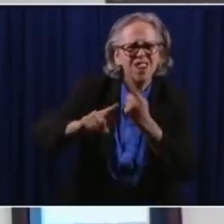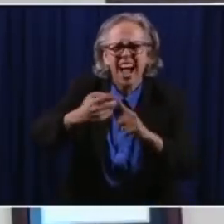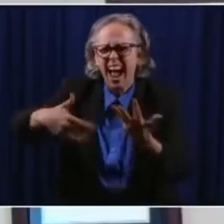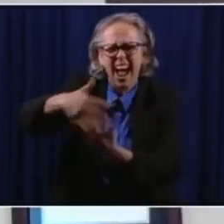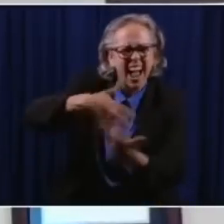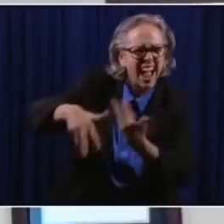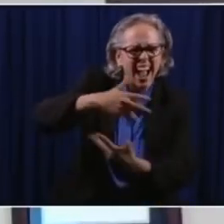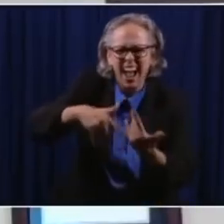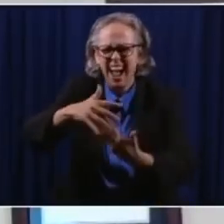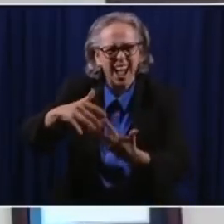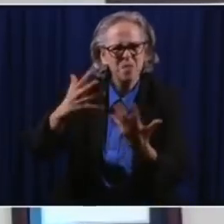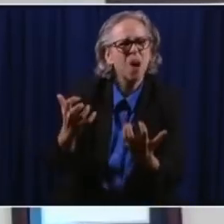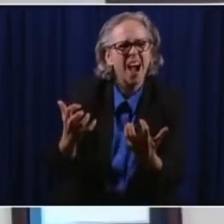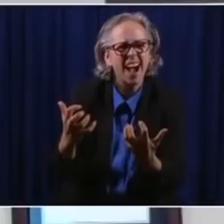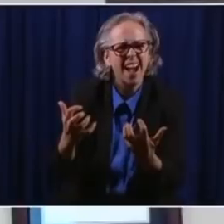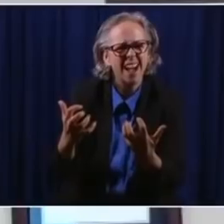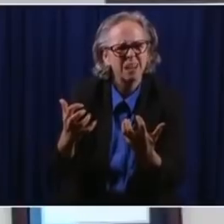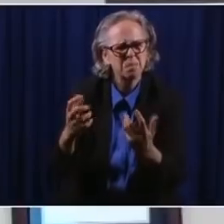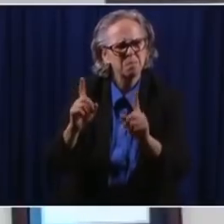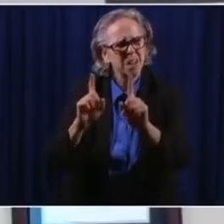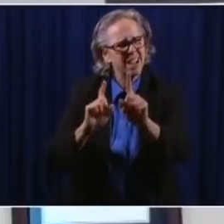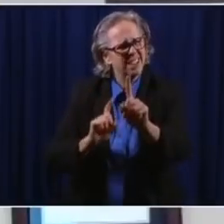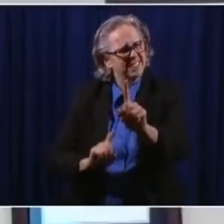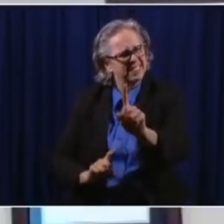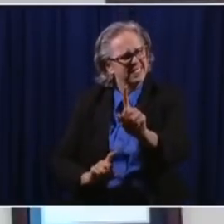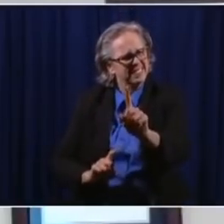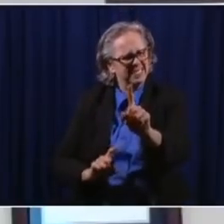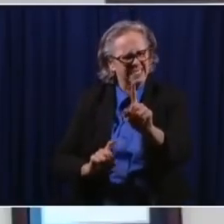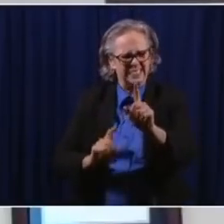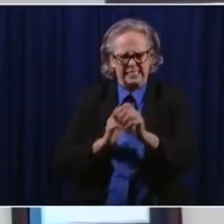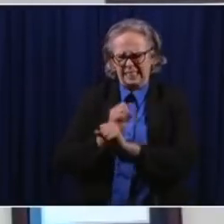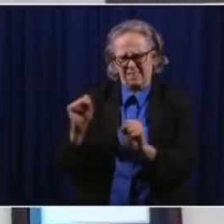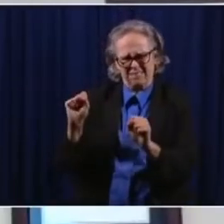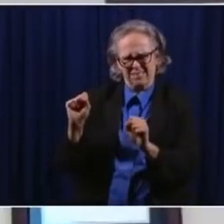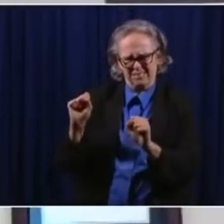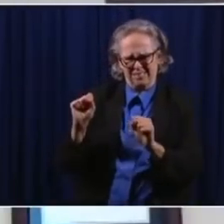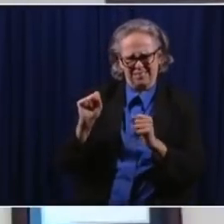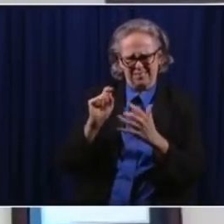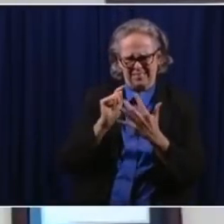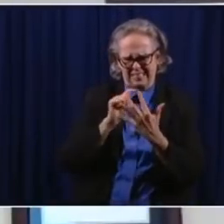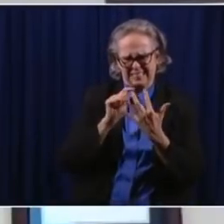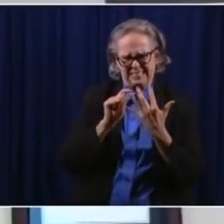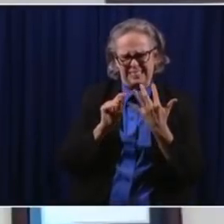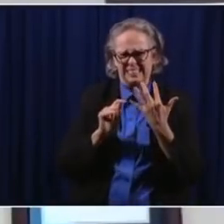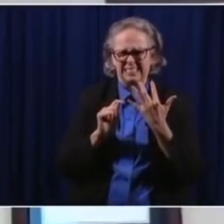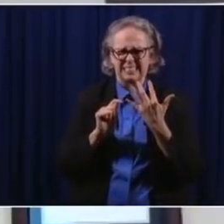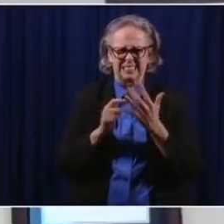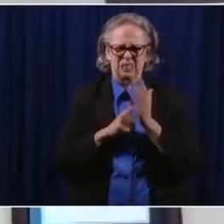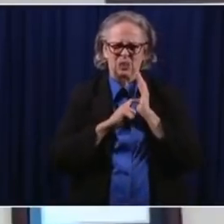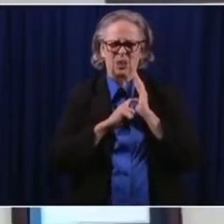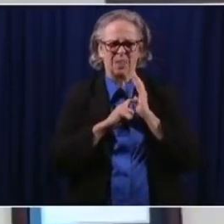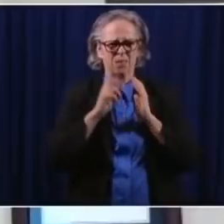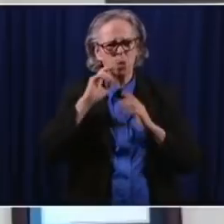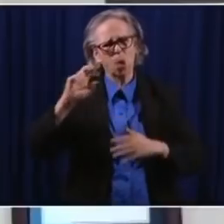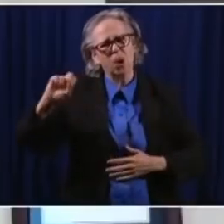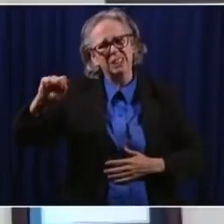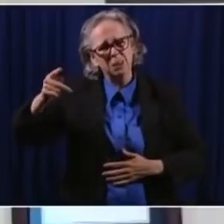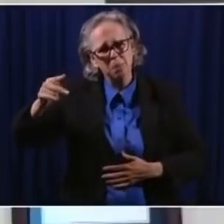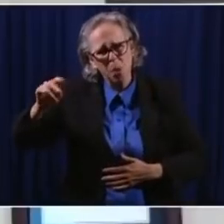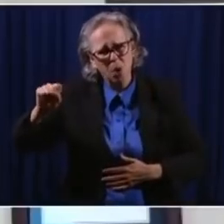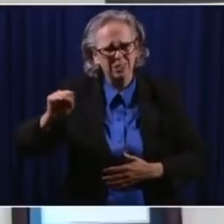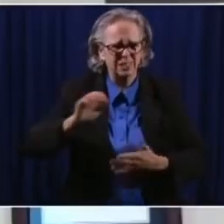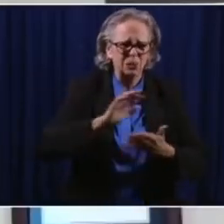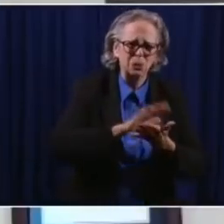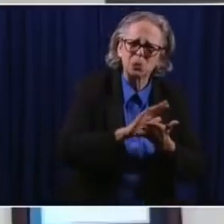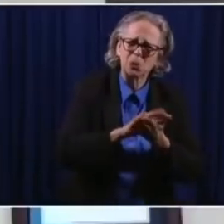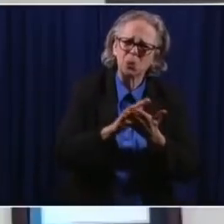session. But those safety protocols that we put into place at sporting events and in school, those need to carry over